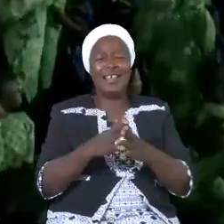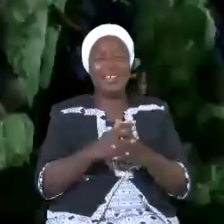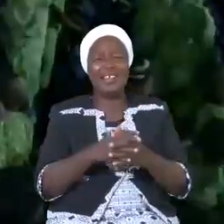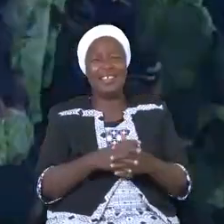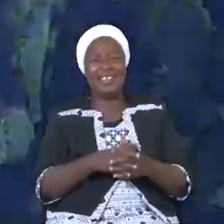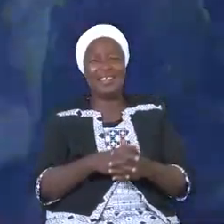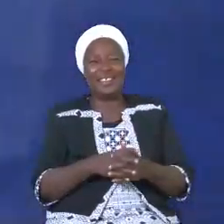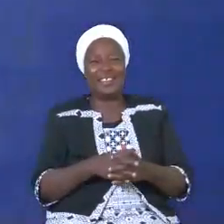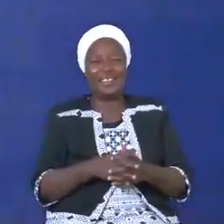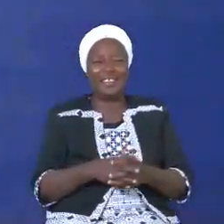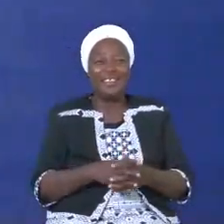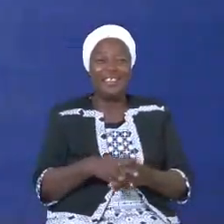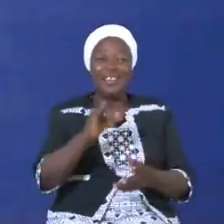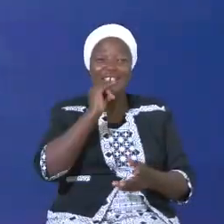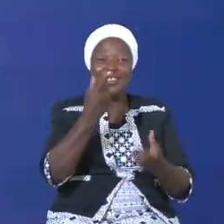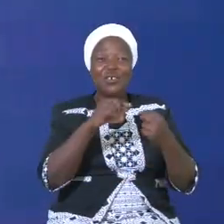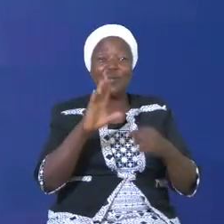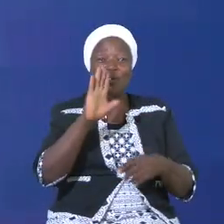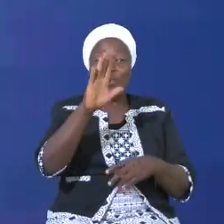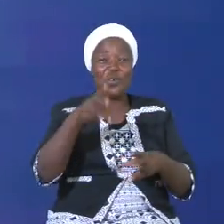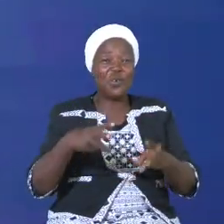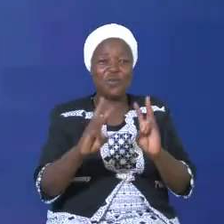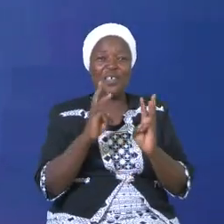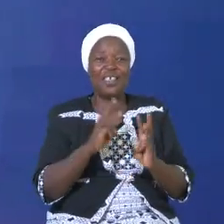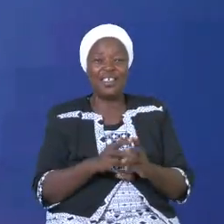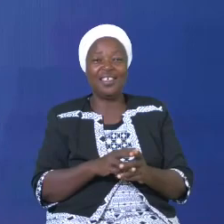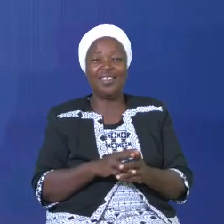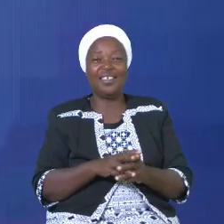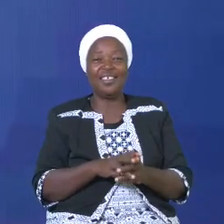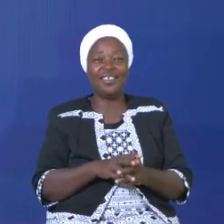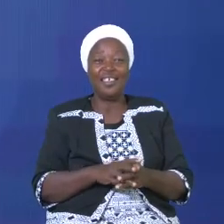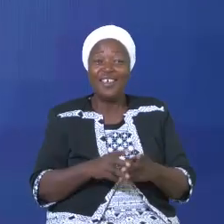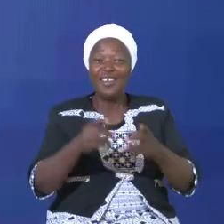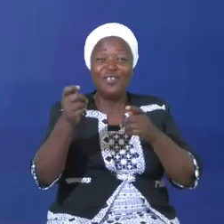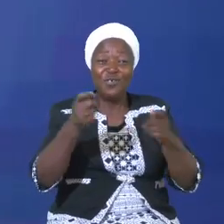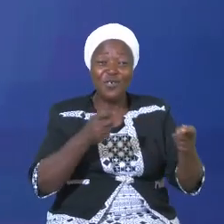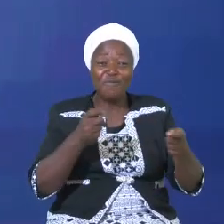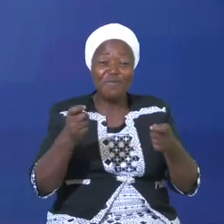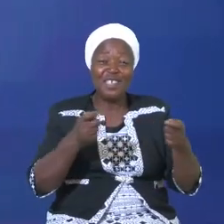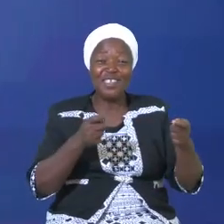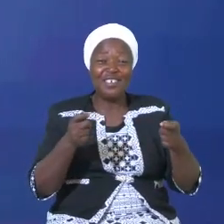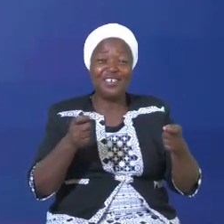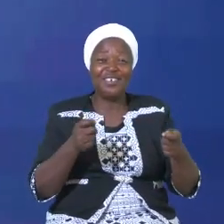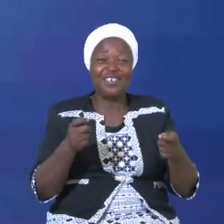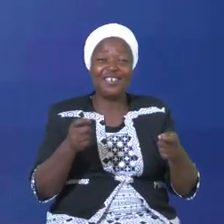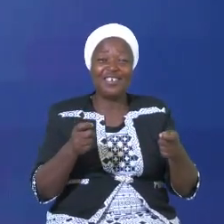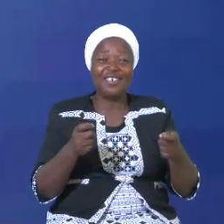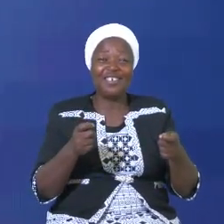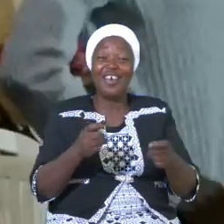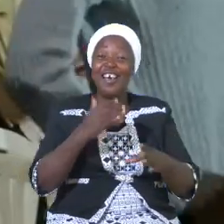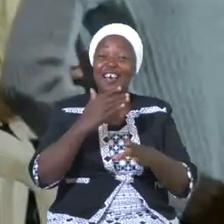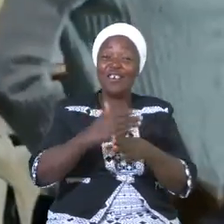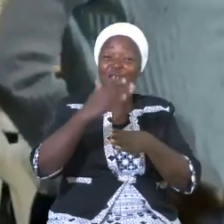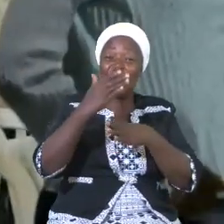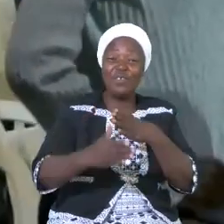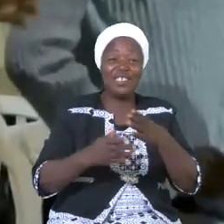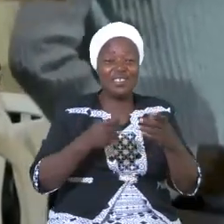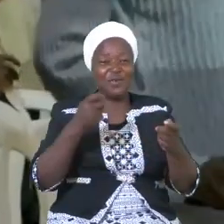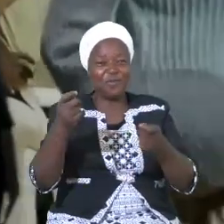it's coming your way dominion complete dominion